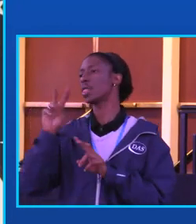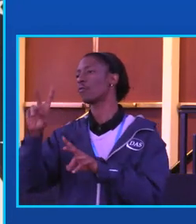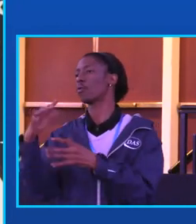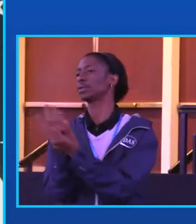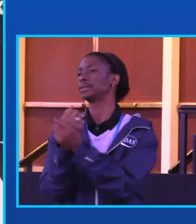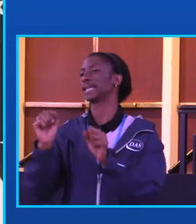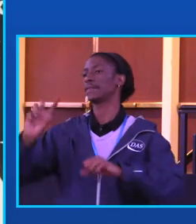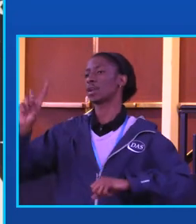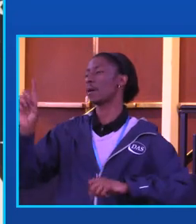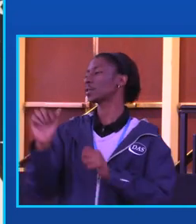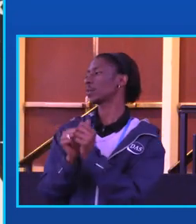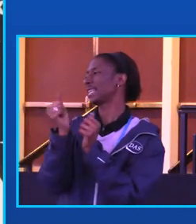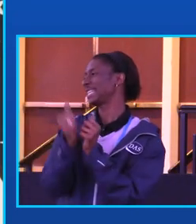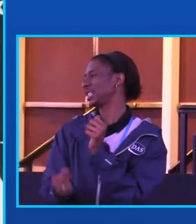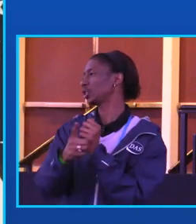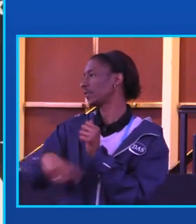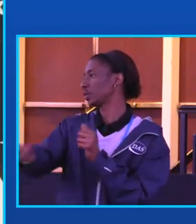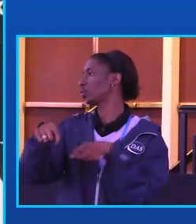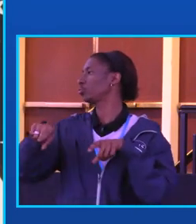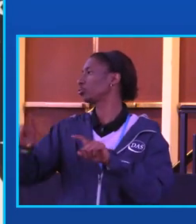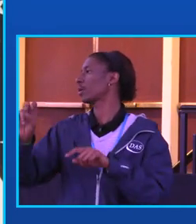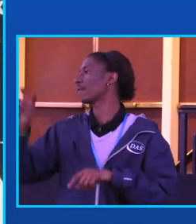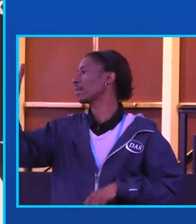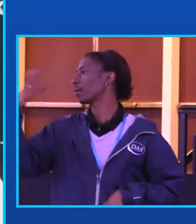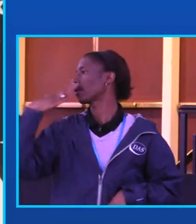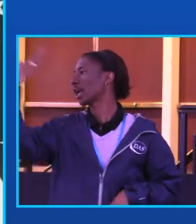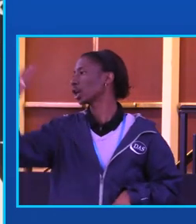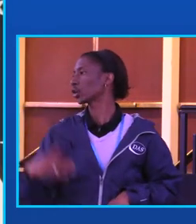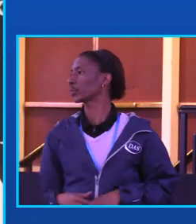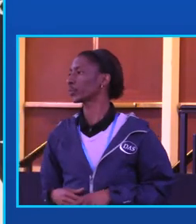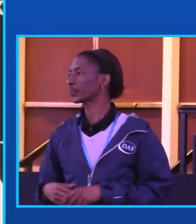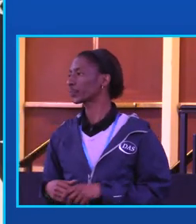every single one of you in November. Thank you.